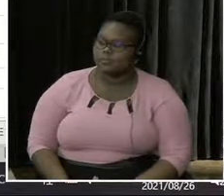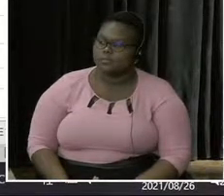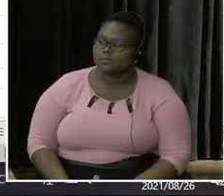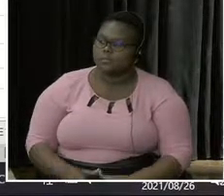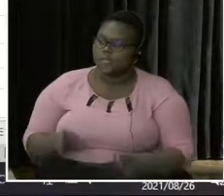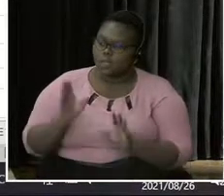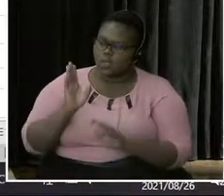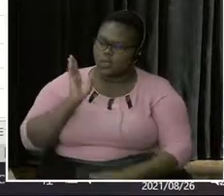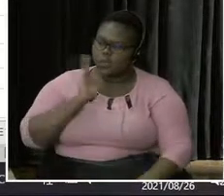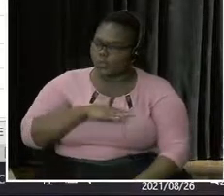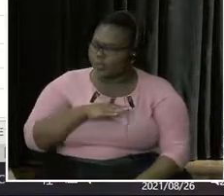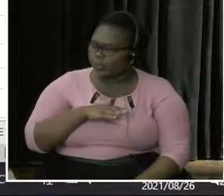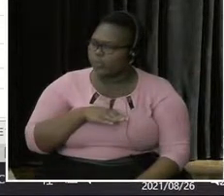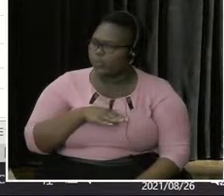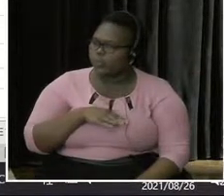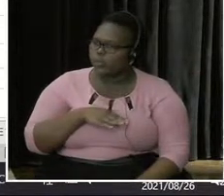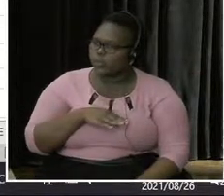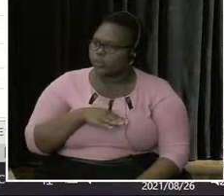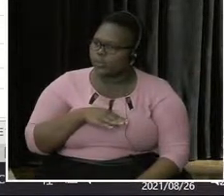Nobody is abstaining.